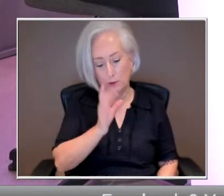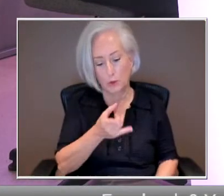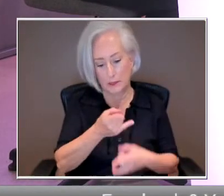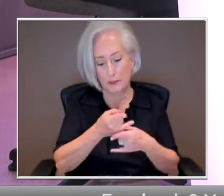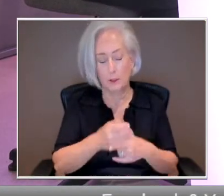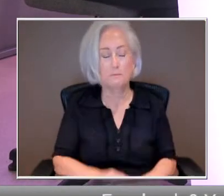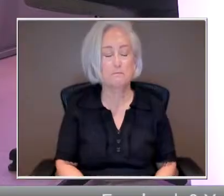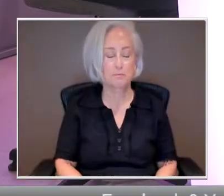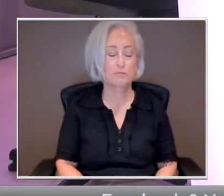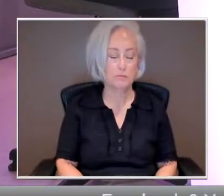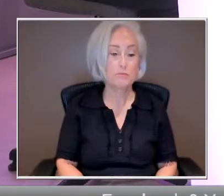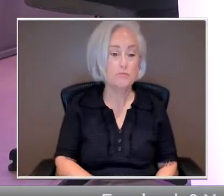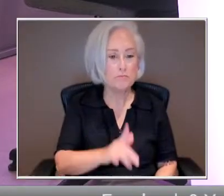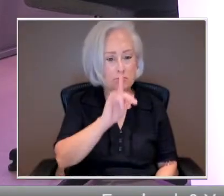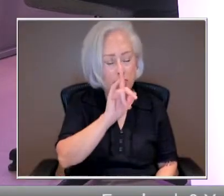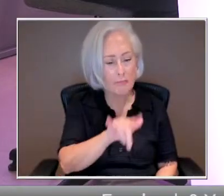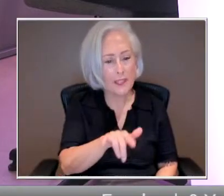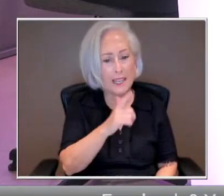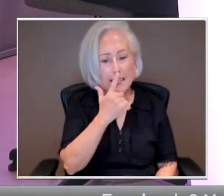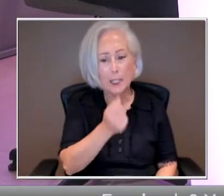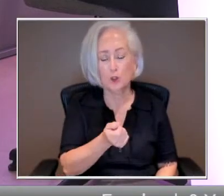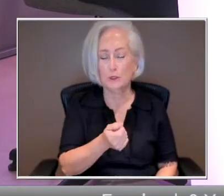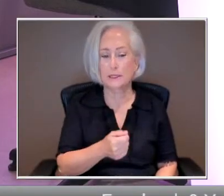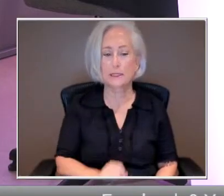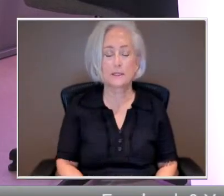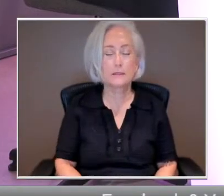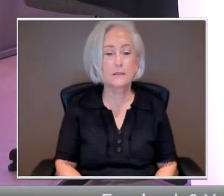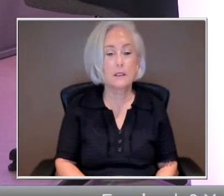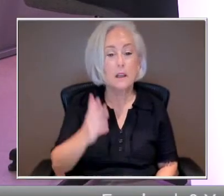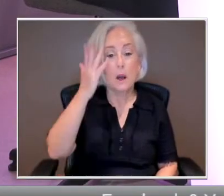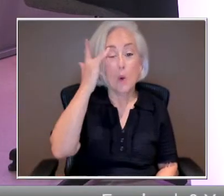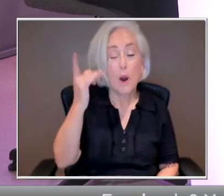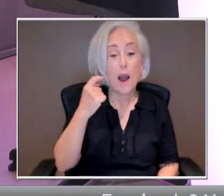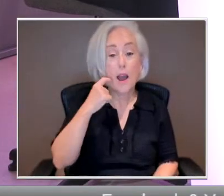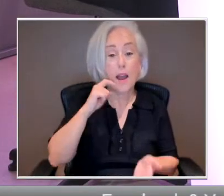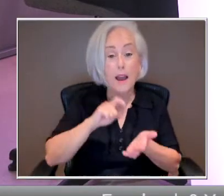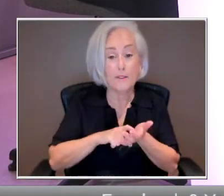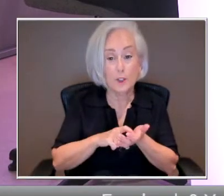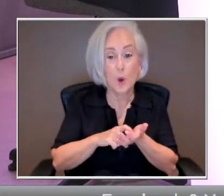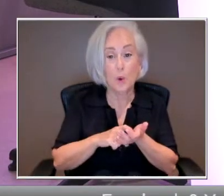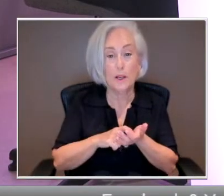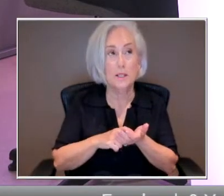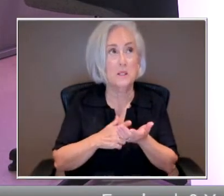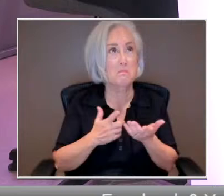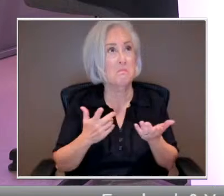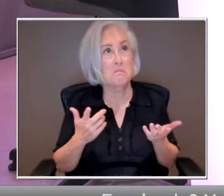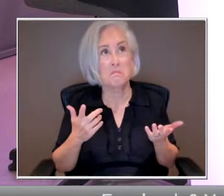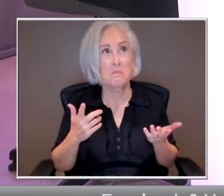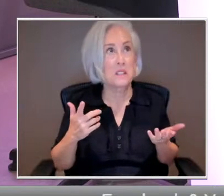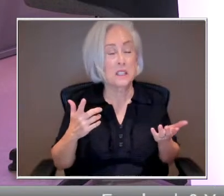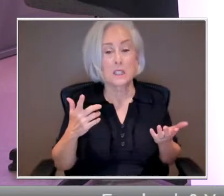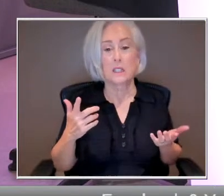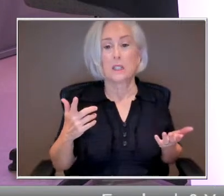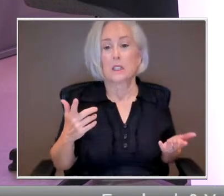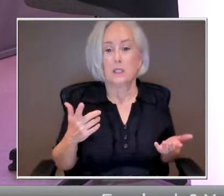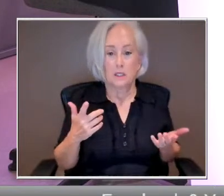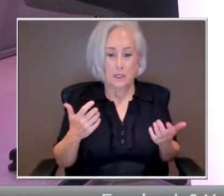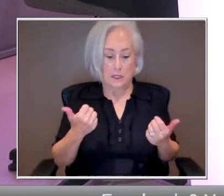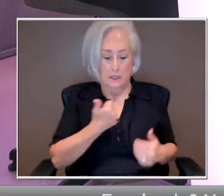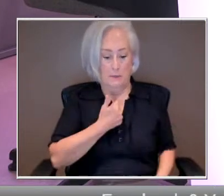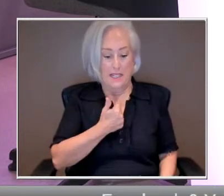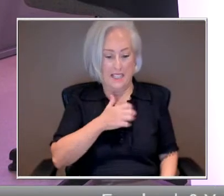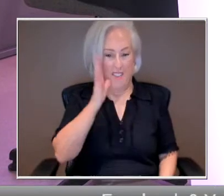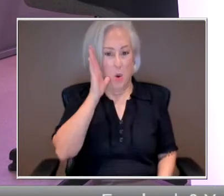so interesting because, Dr. Soma, I've noticed once I hit I'm turning 52 this year, once I